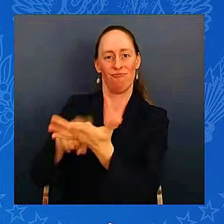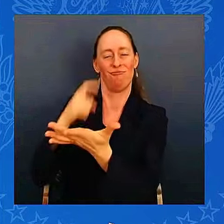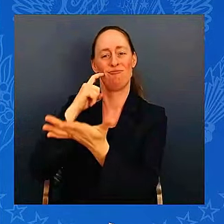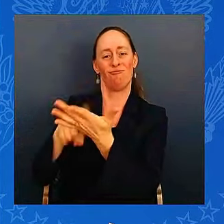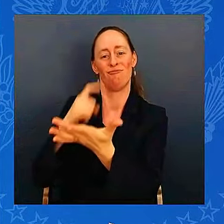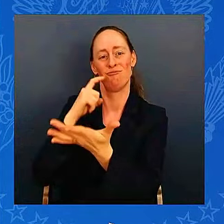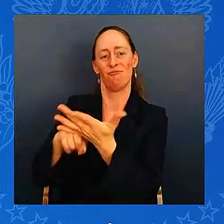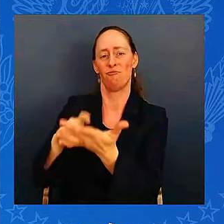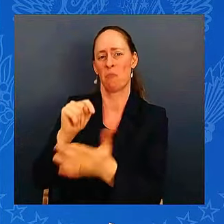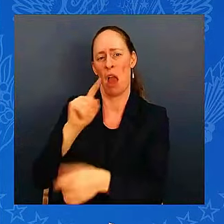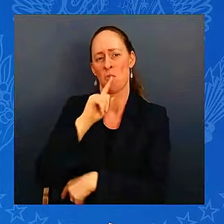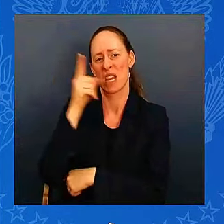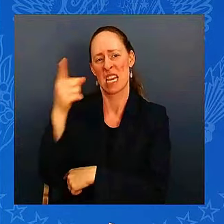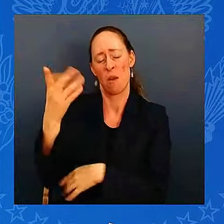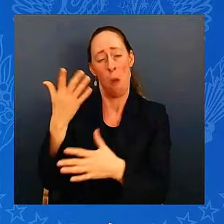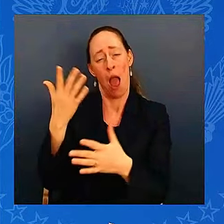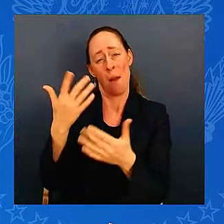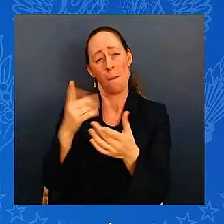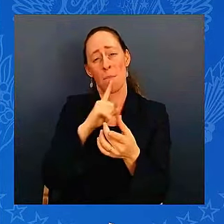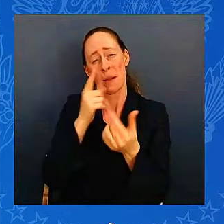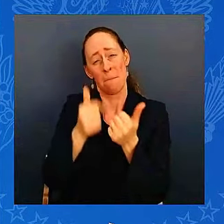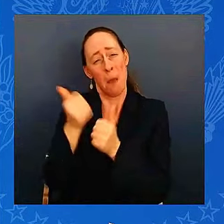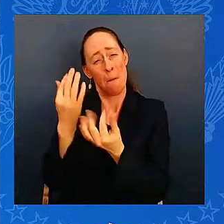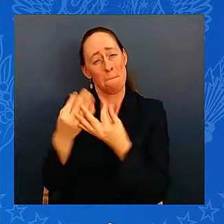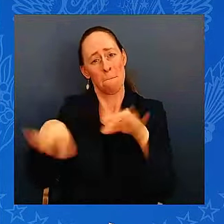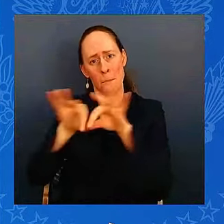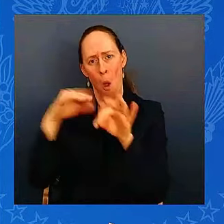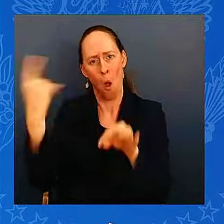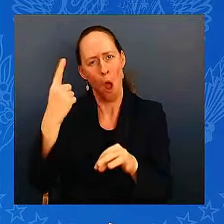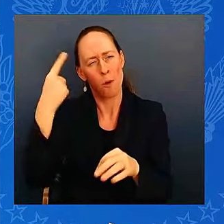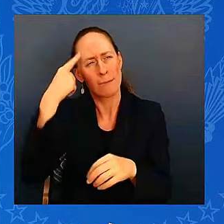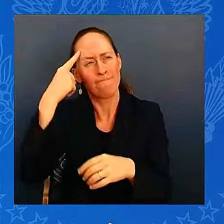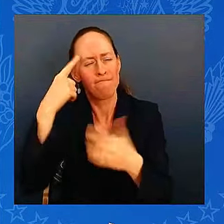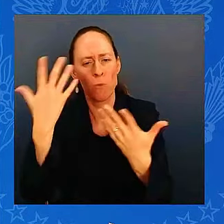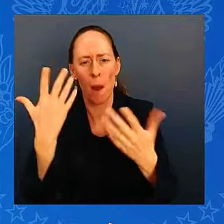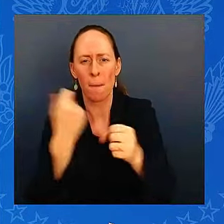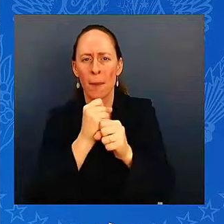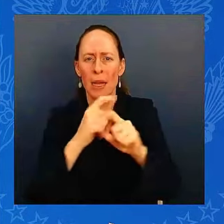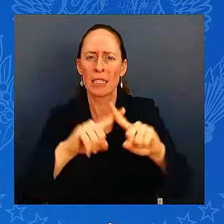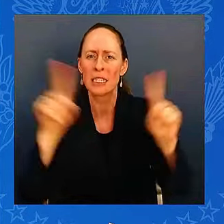environment. He's taken on the coal industry and